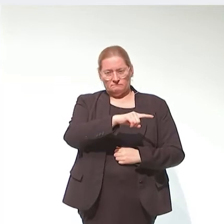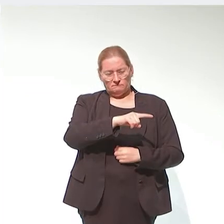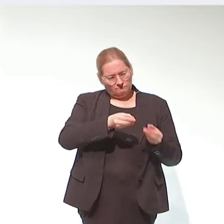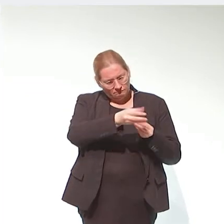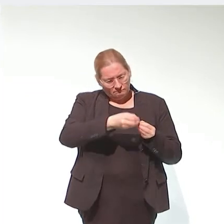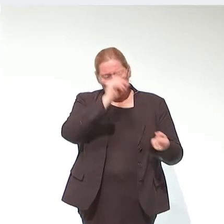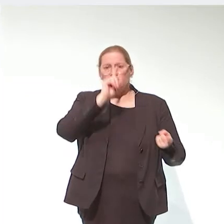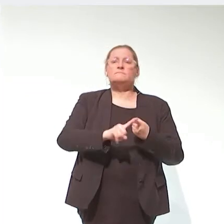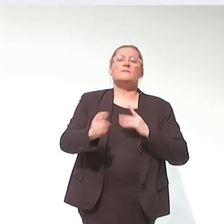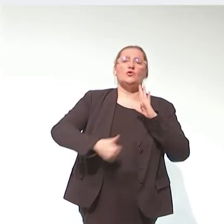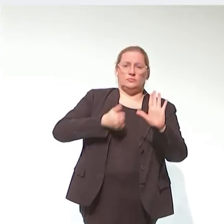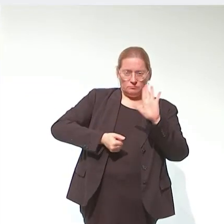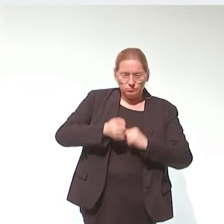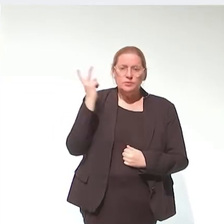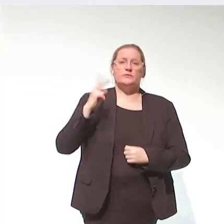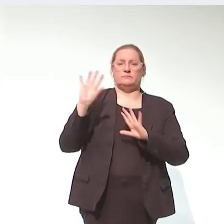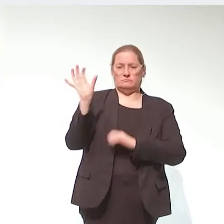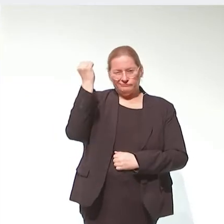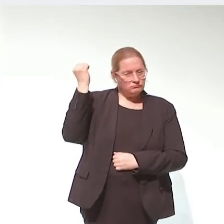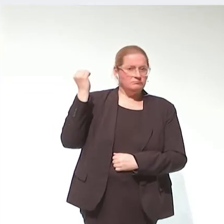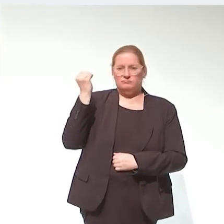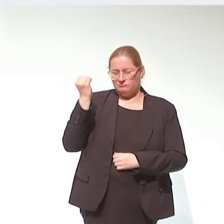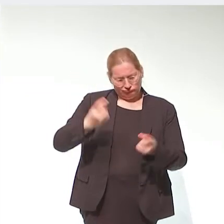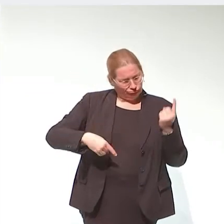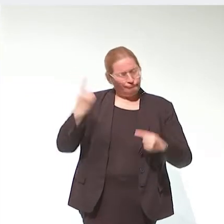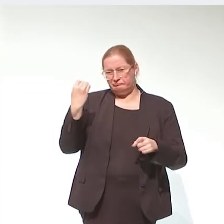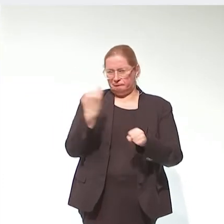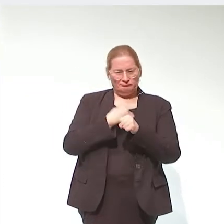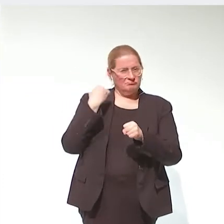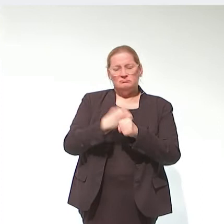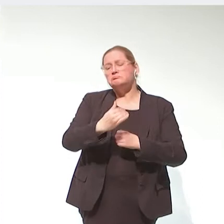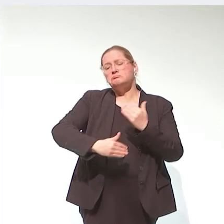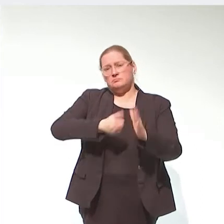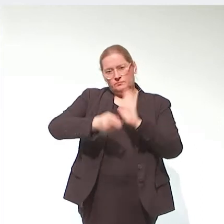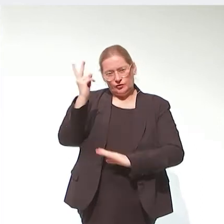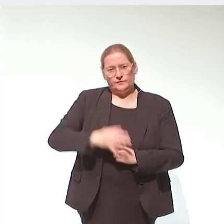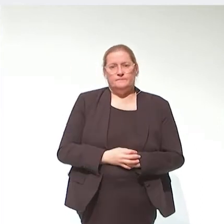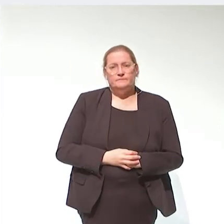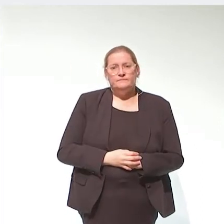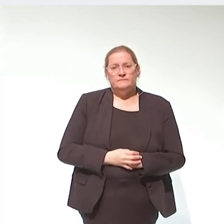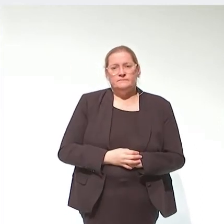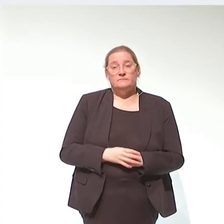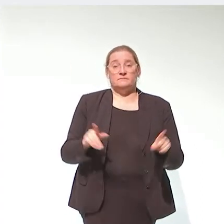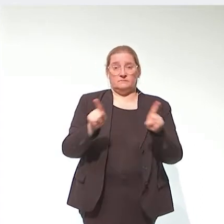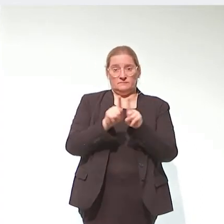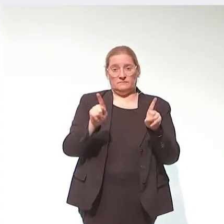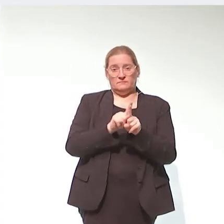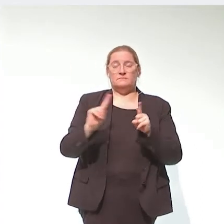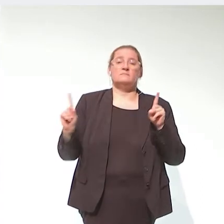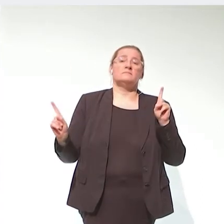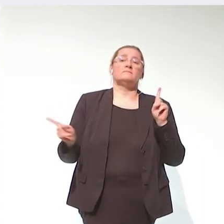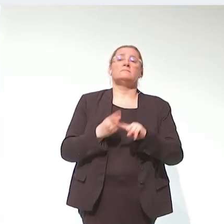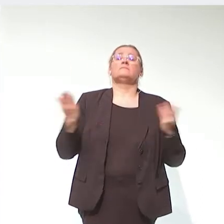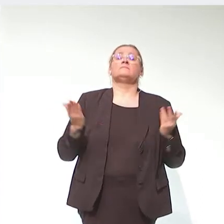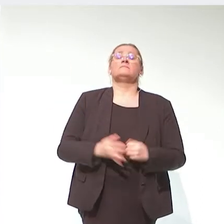employment for this person with disabilities, and prevent discrimination and eliminate stereotypes